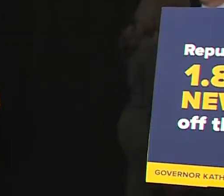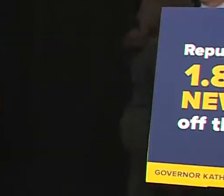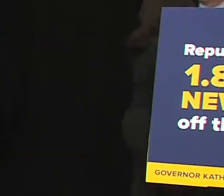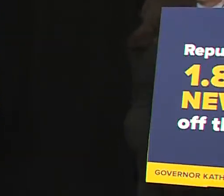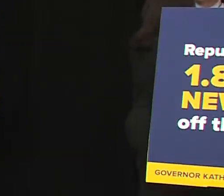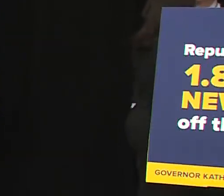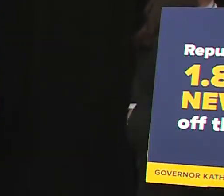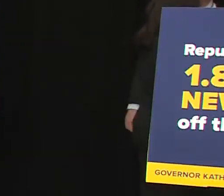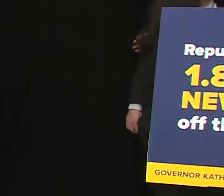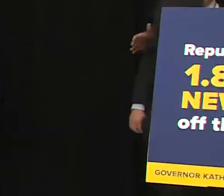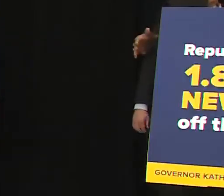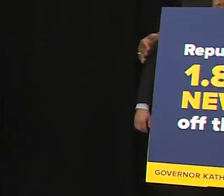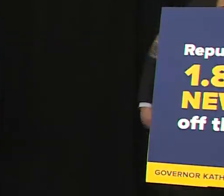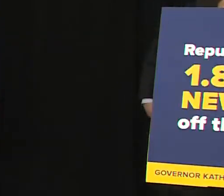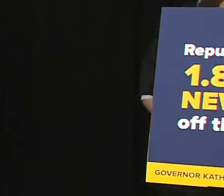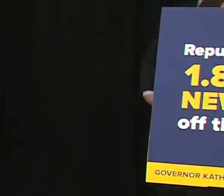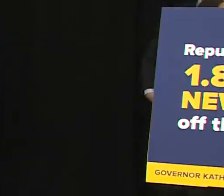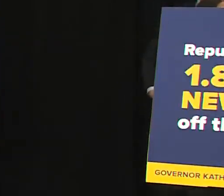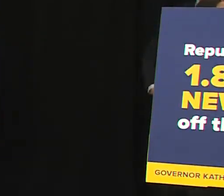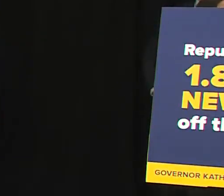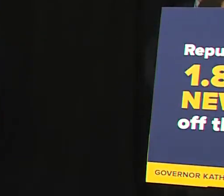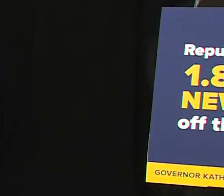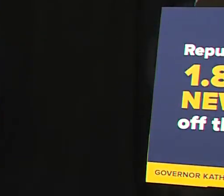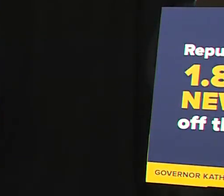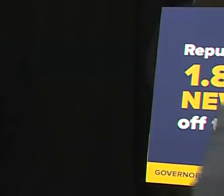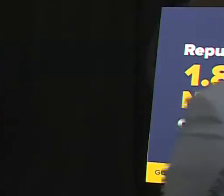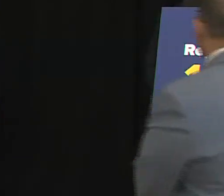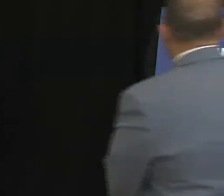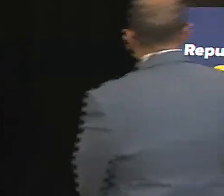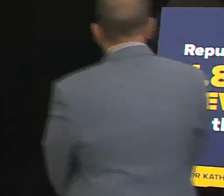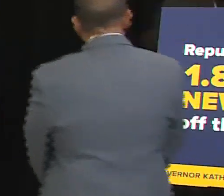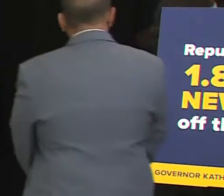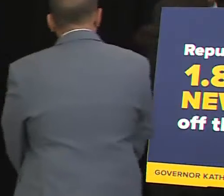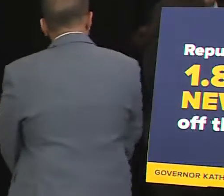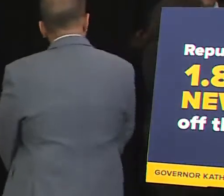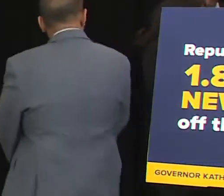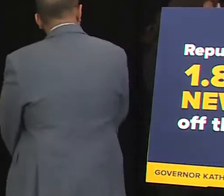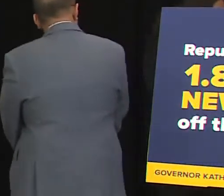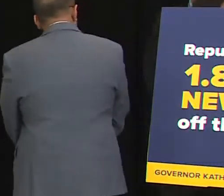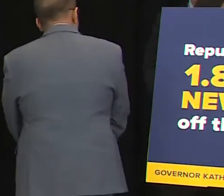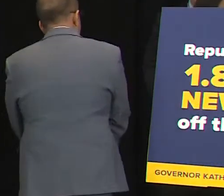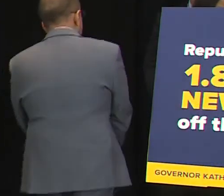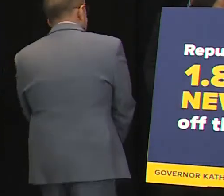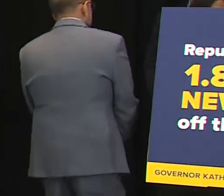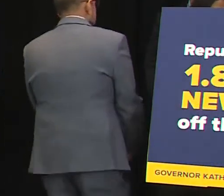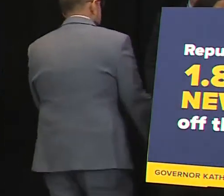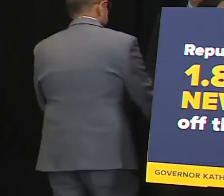no space to rent in this town. You're out of luck,